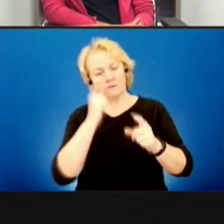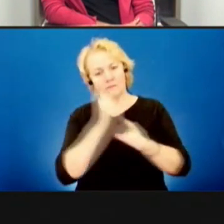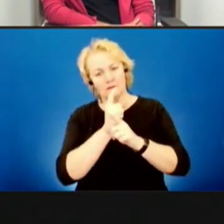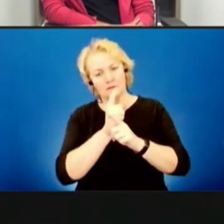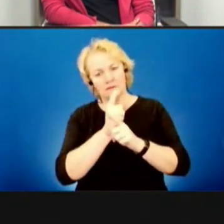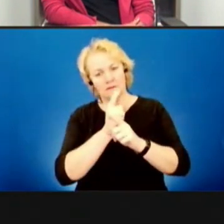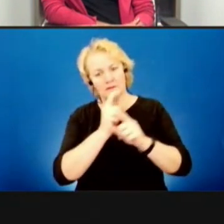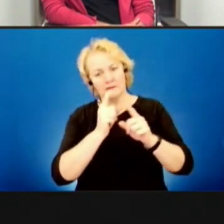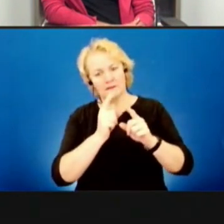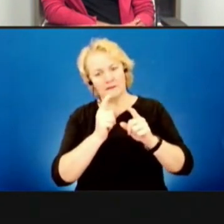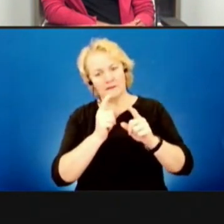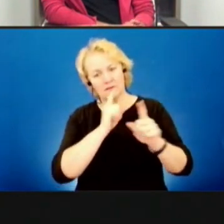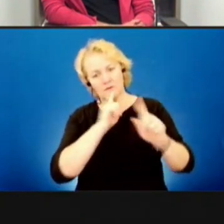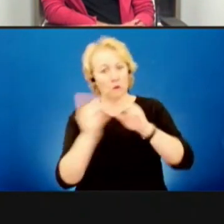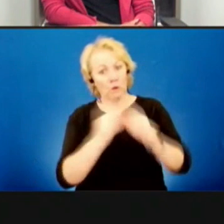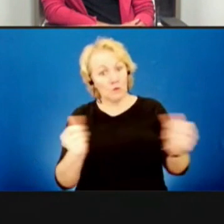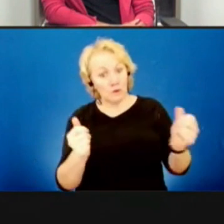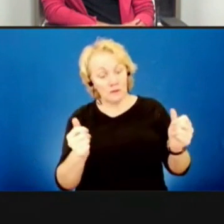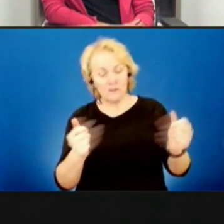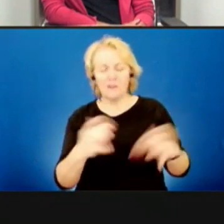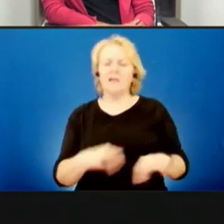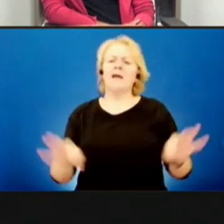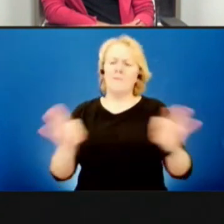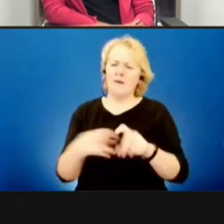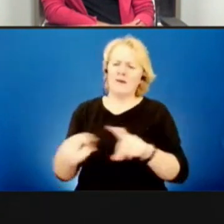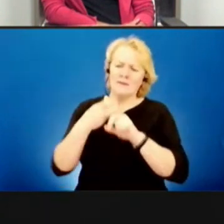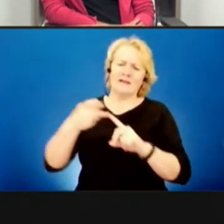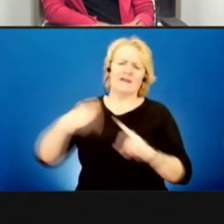for us to engage them as